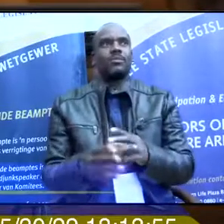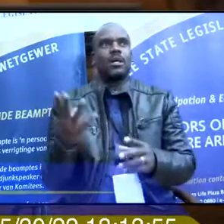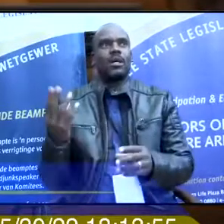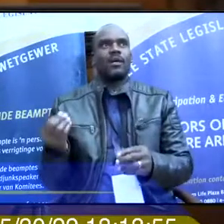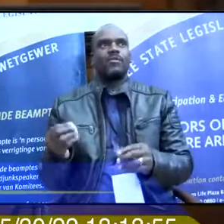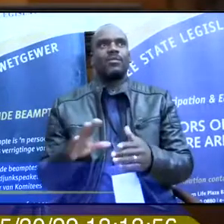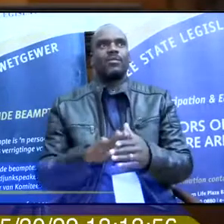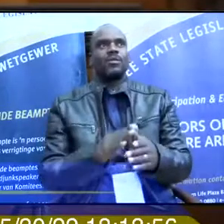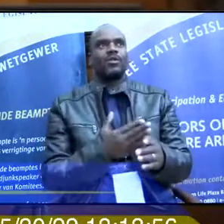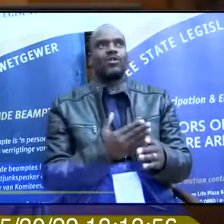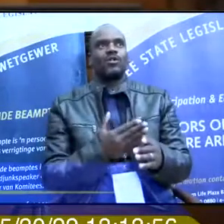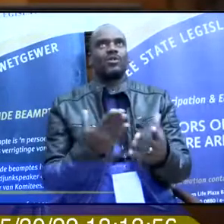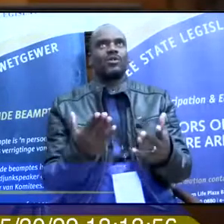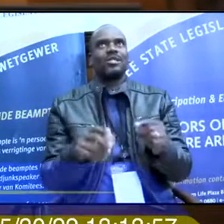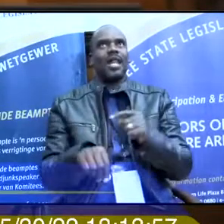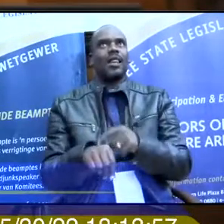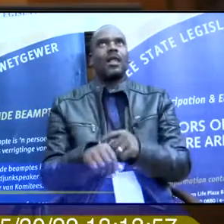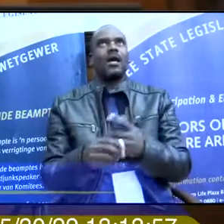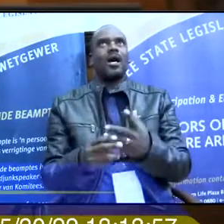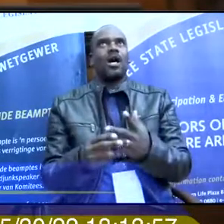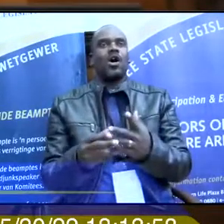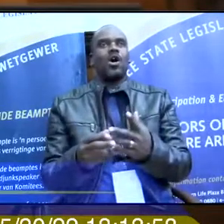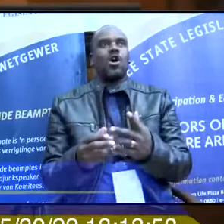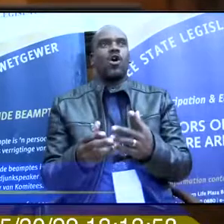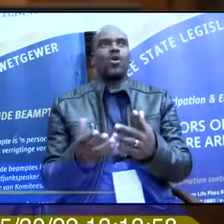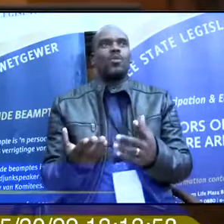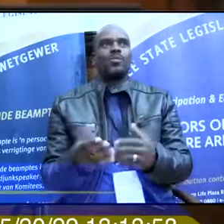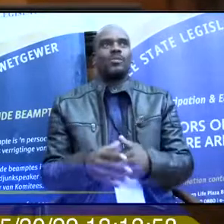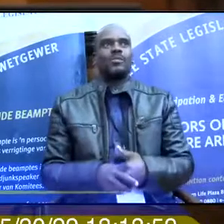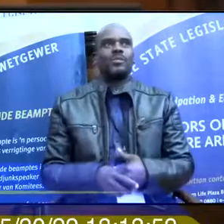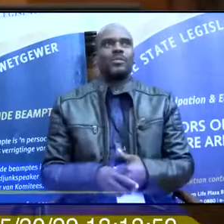because there are no opportunities in the country